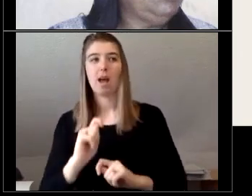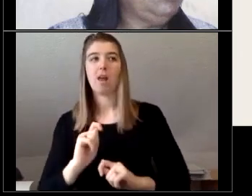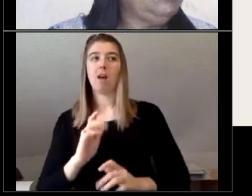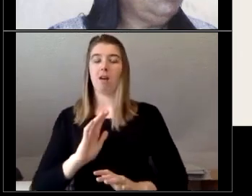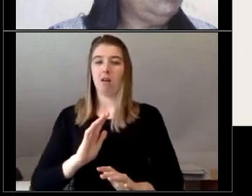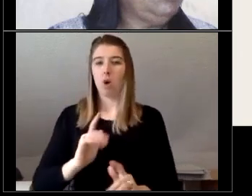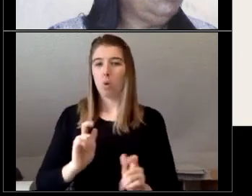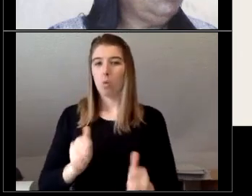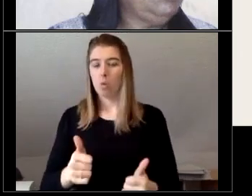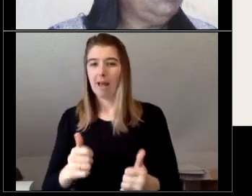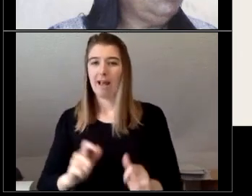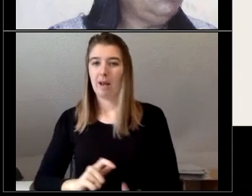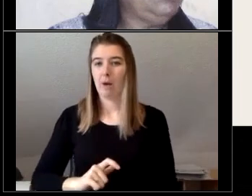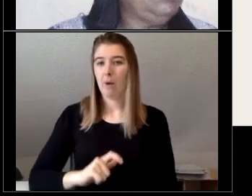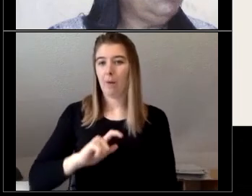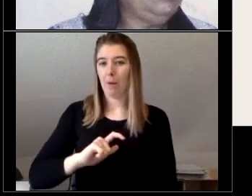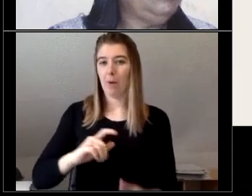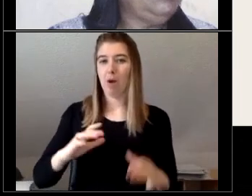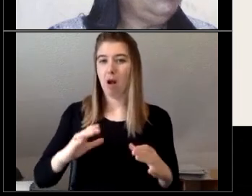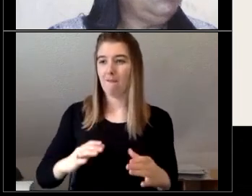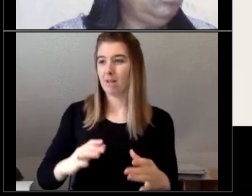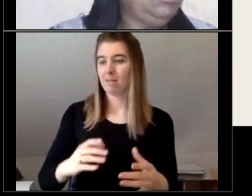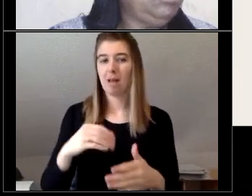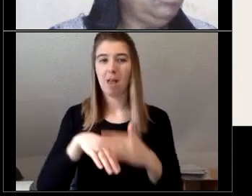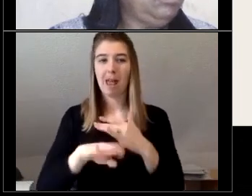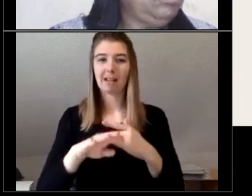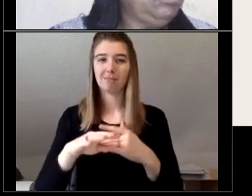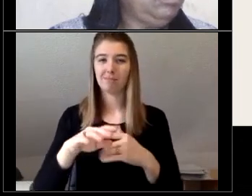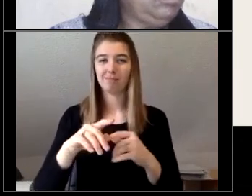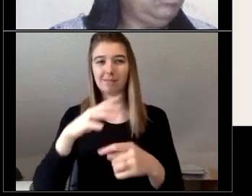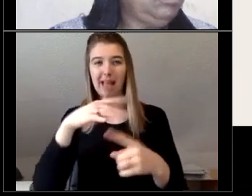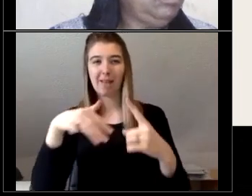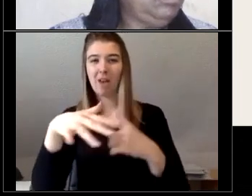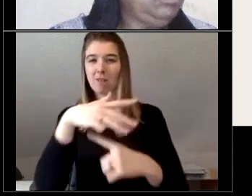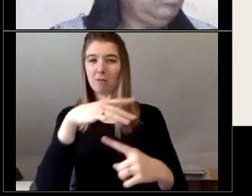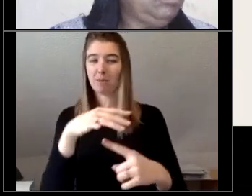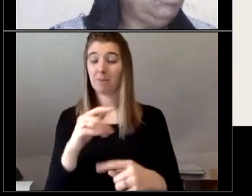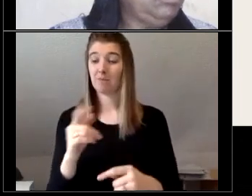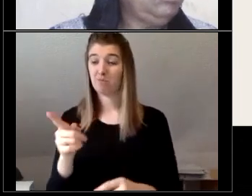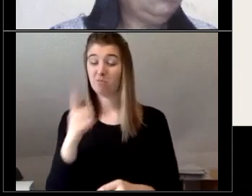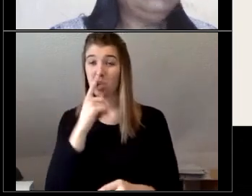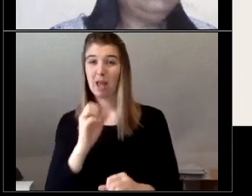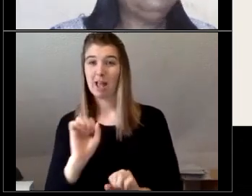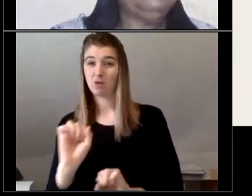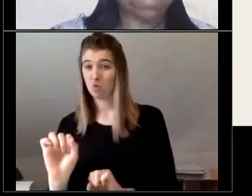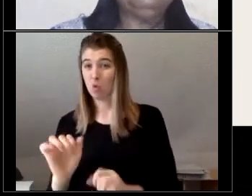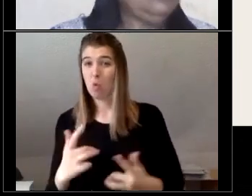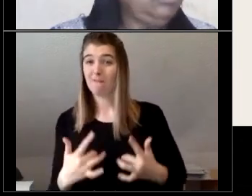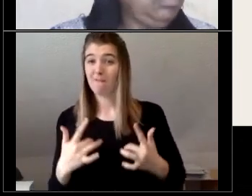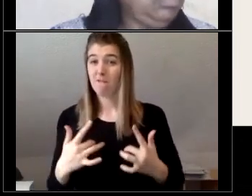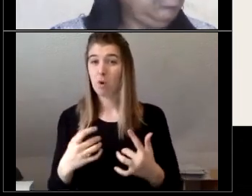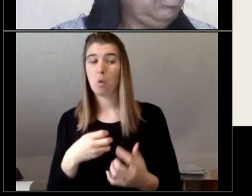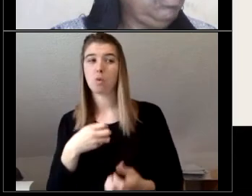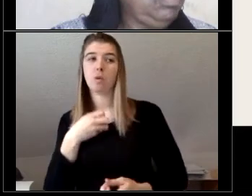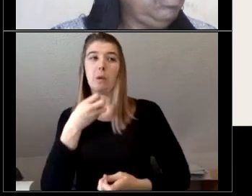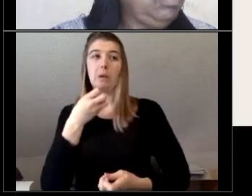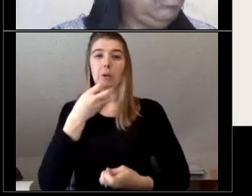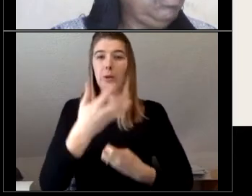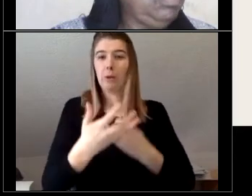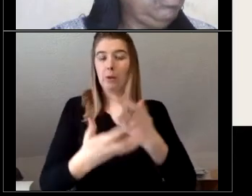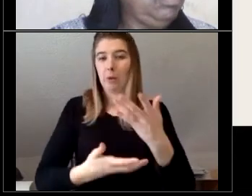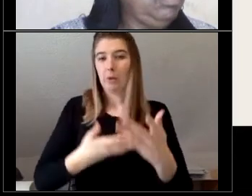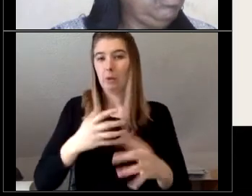spaces and to be able to then build your own voice and be able to speak at a table of much more senior scientists. So I